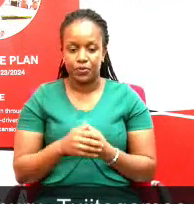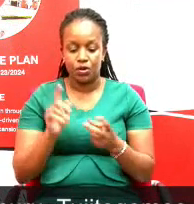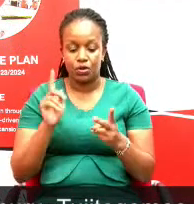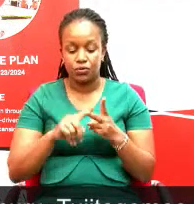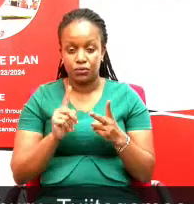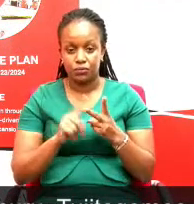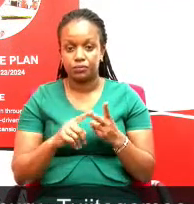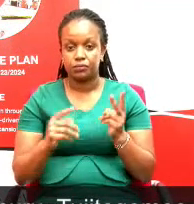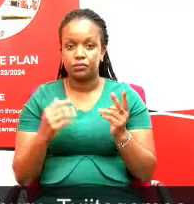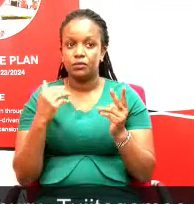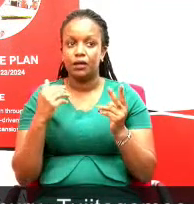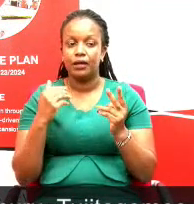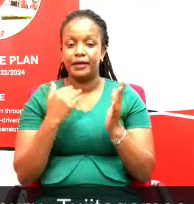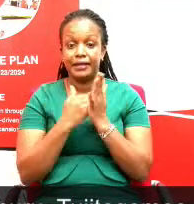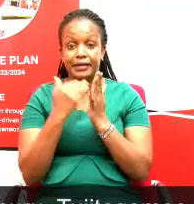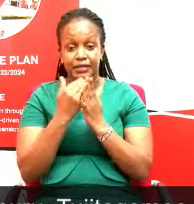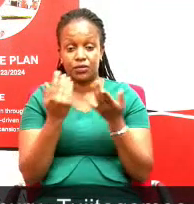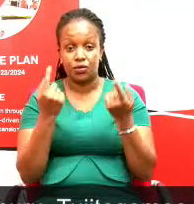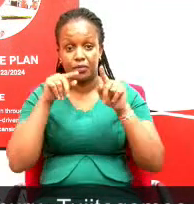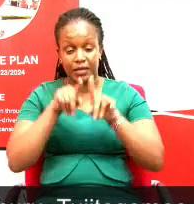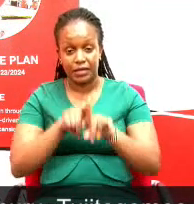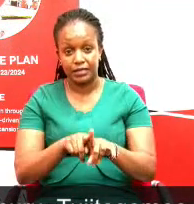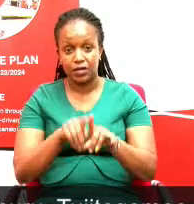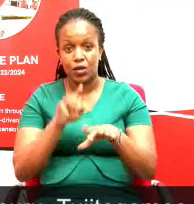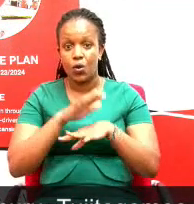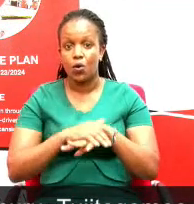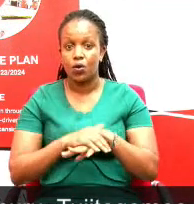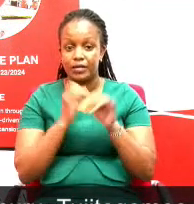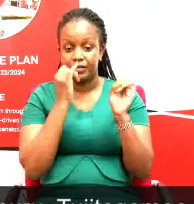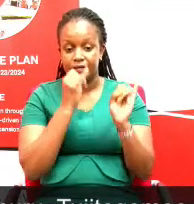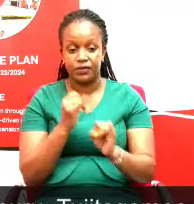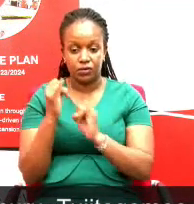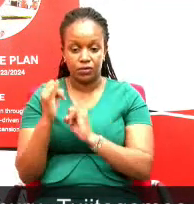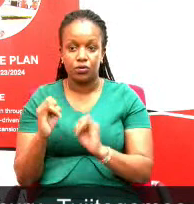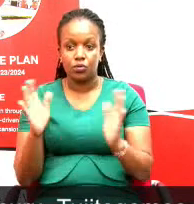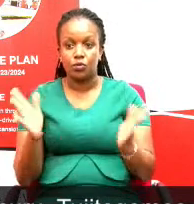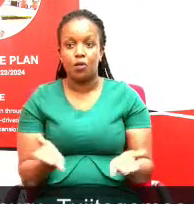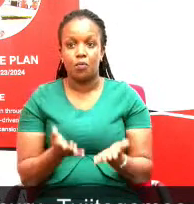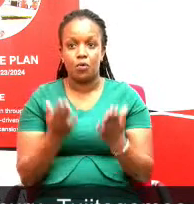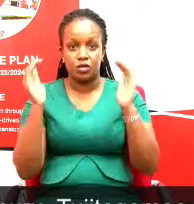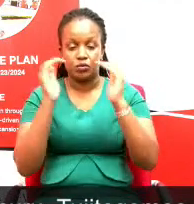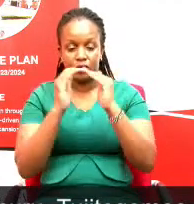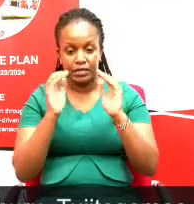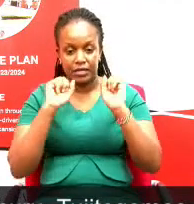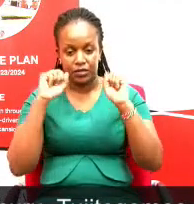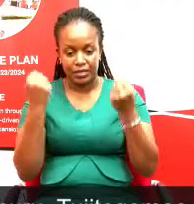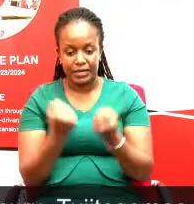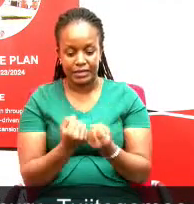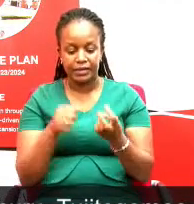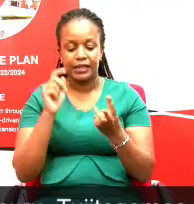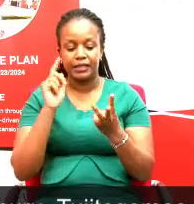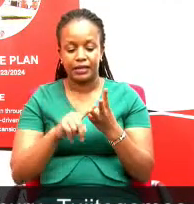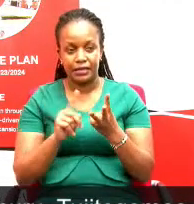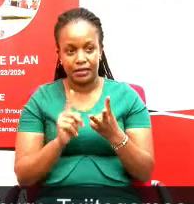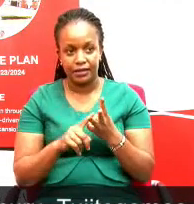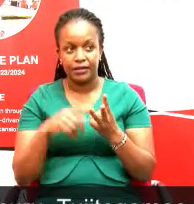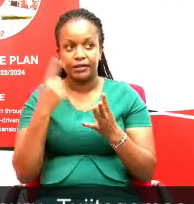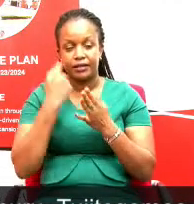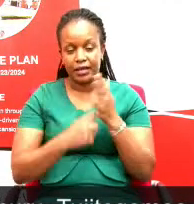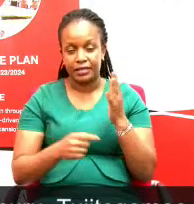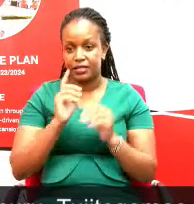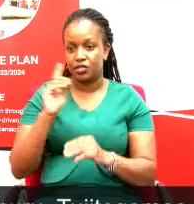increase compliance by high net worth individuals to promote equity in the society. 3, tax the digital